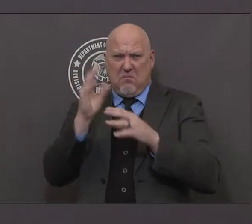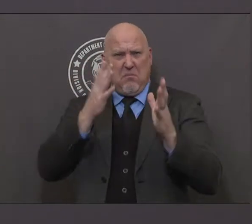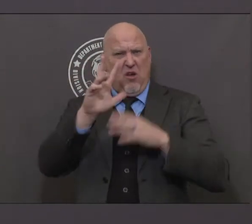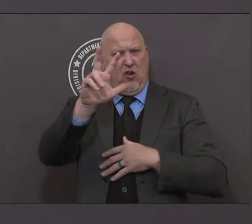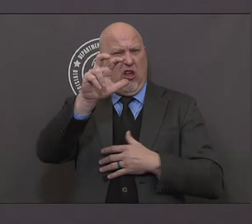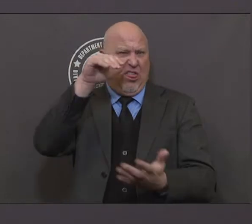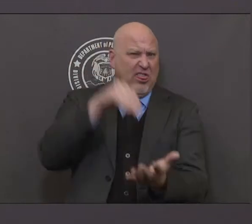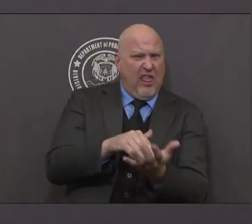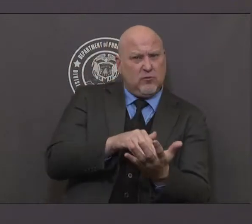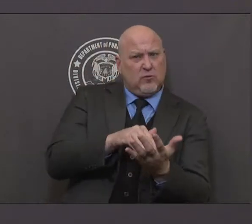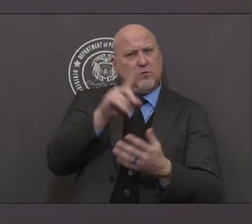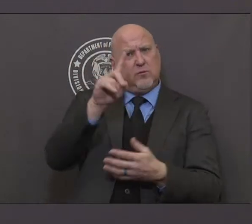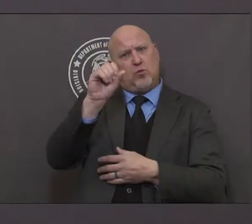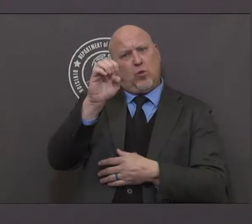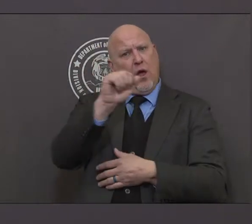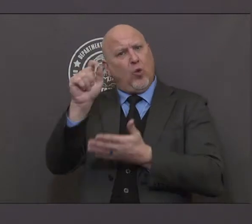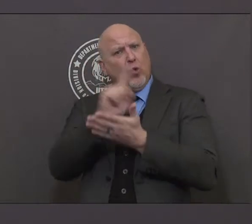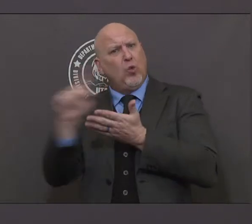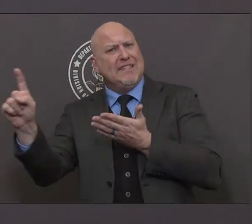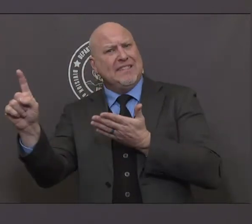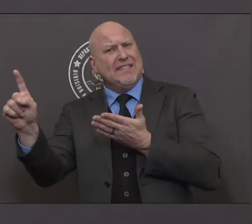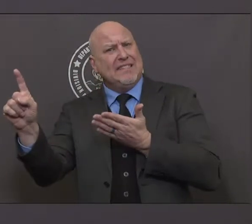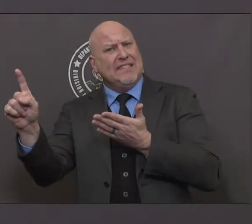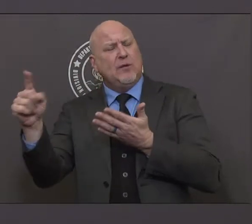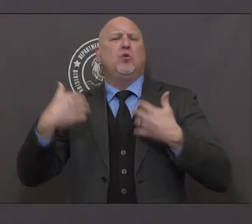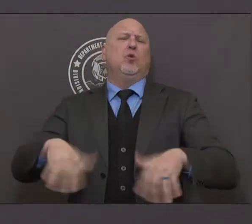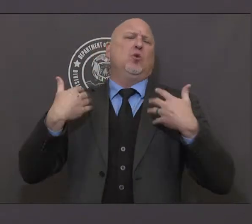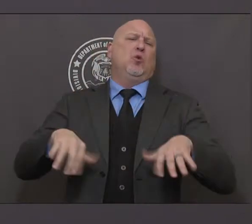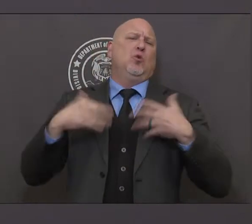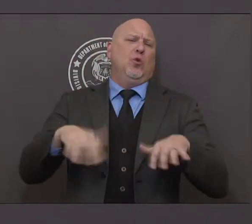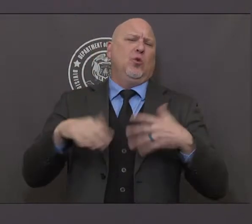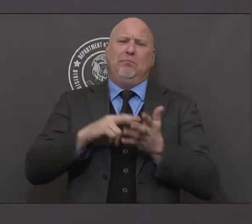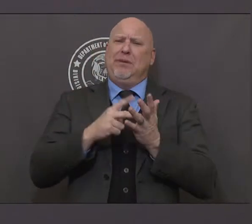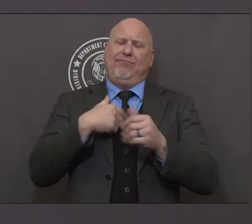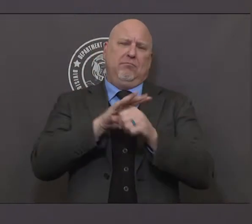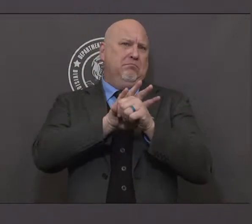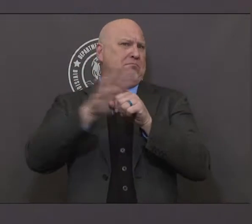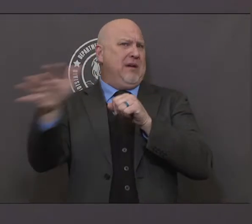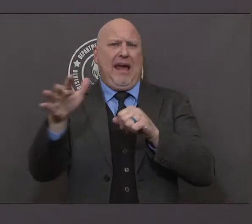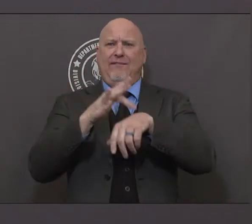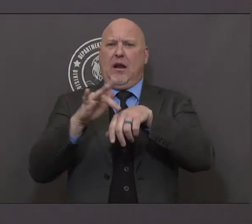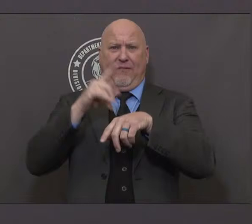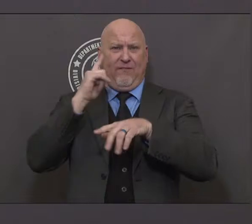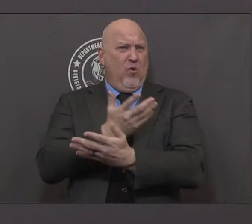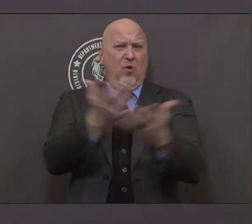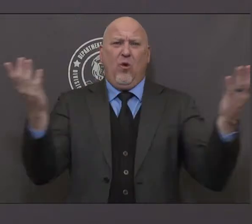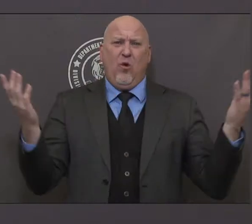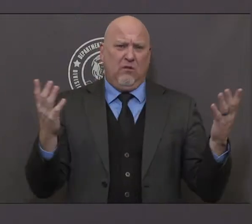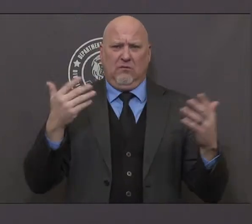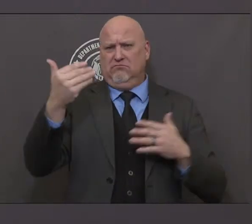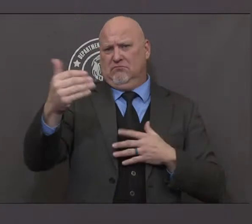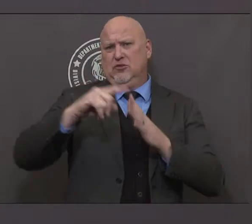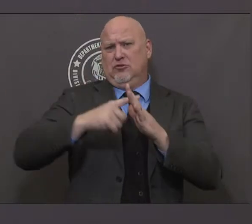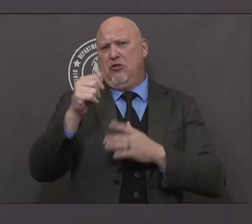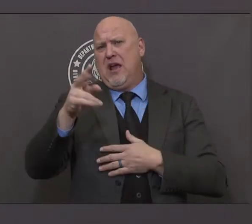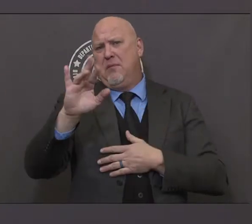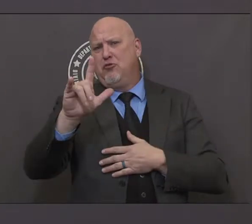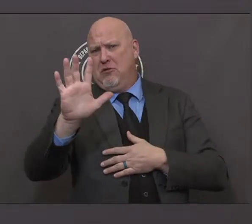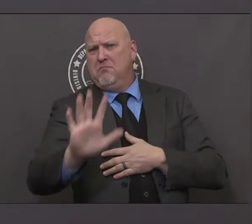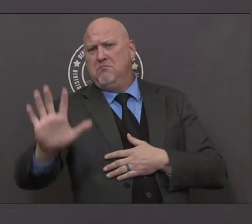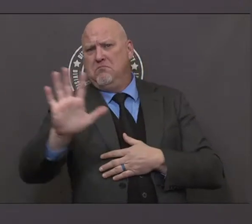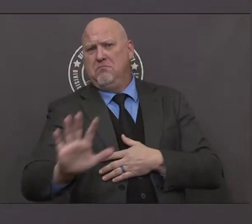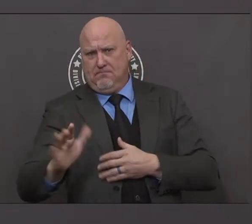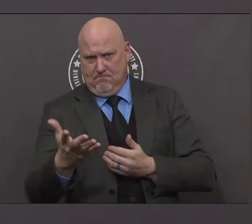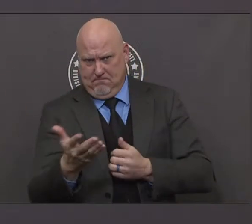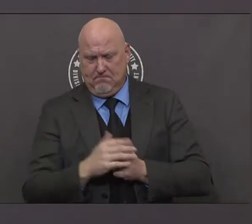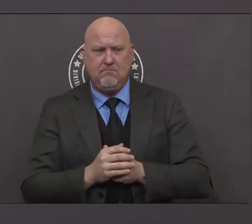to 200,000 doses per week in April just changes the ball game for all of us. And that's what we are planning